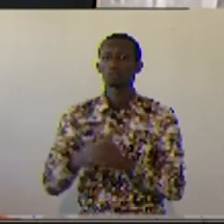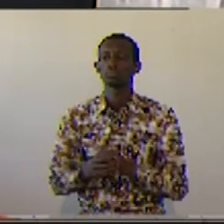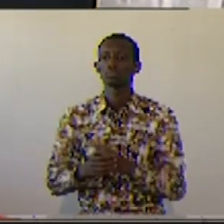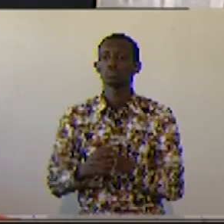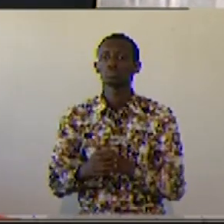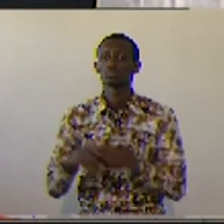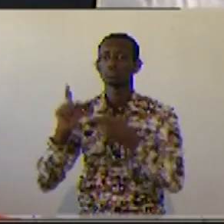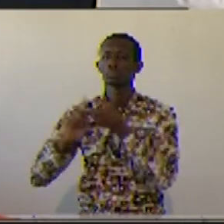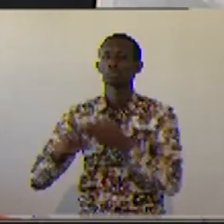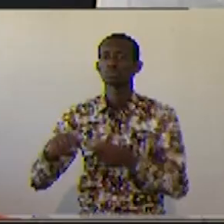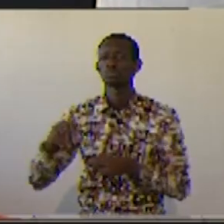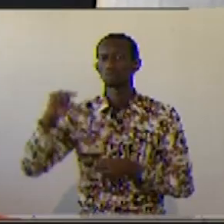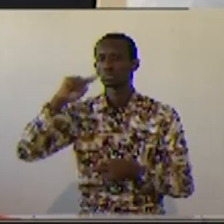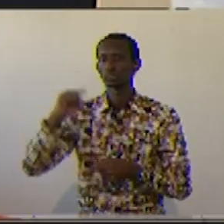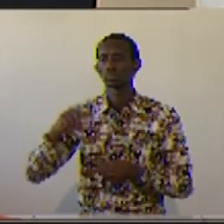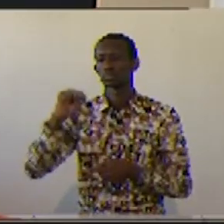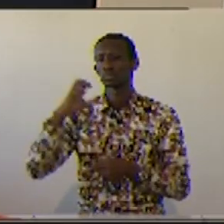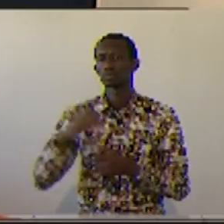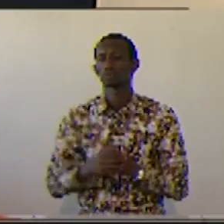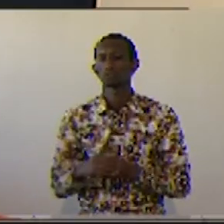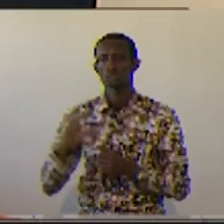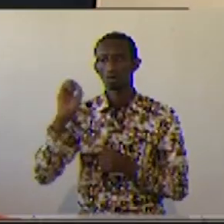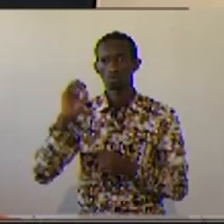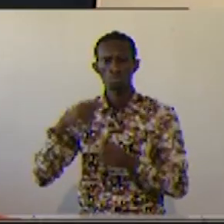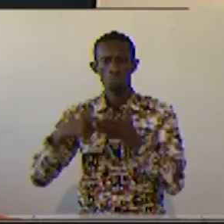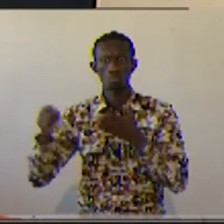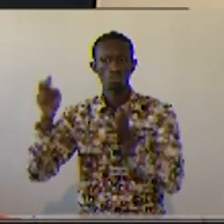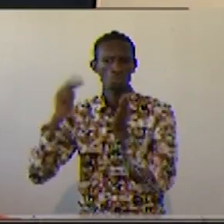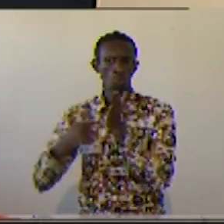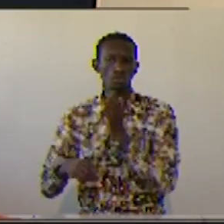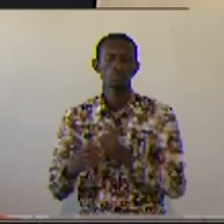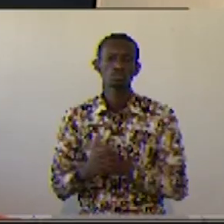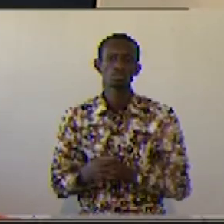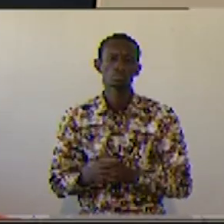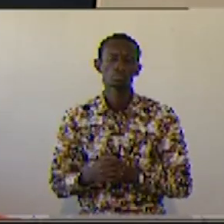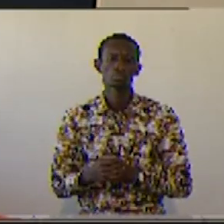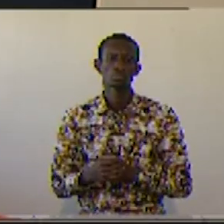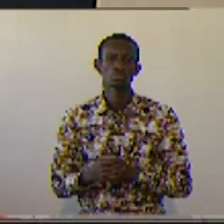zinc oxide. What do we produce? What will be produced?